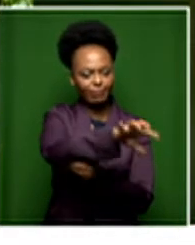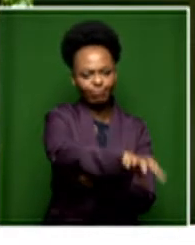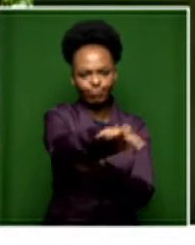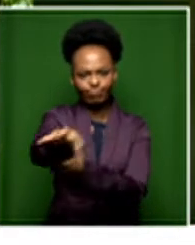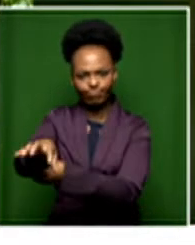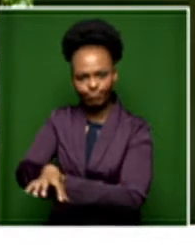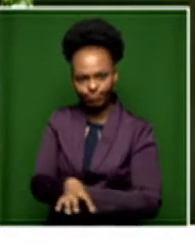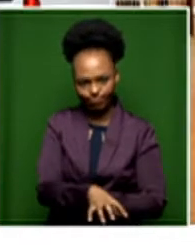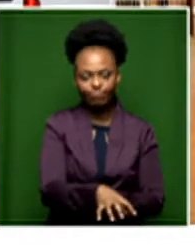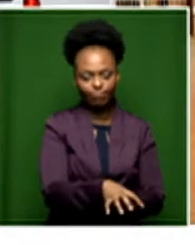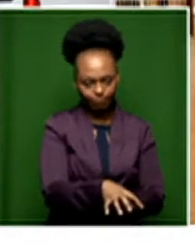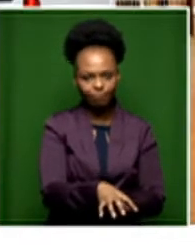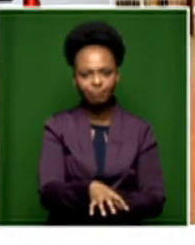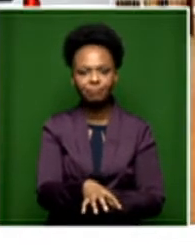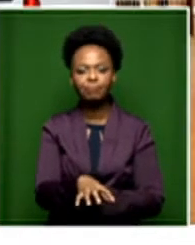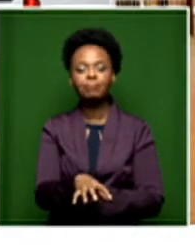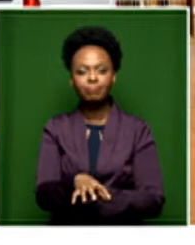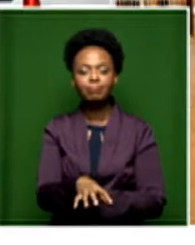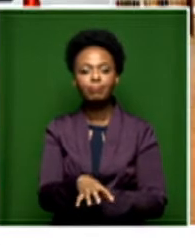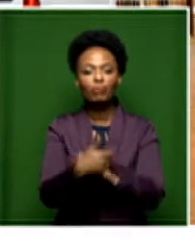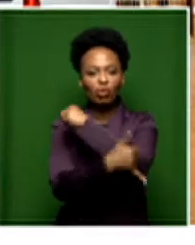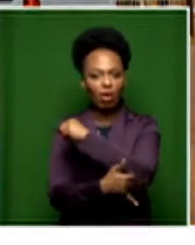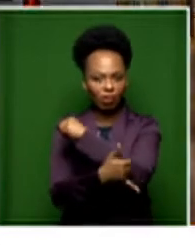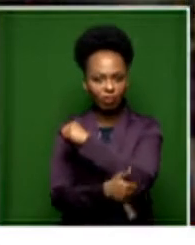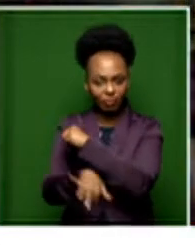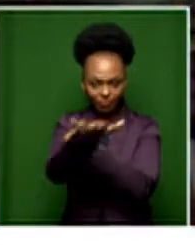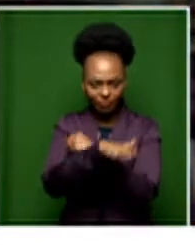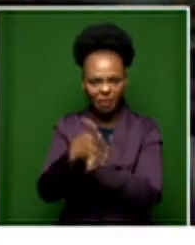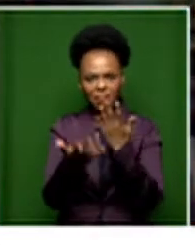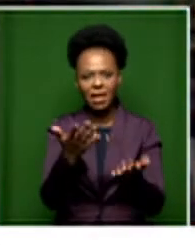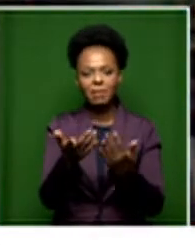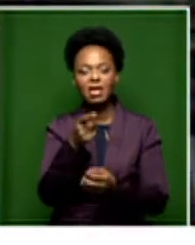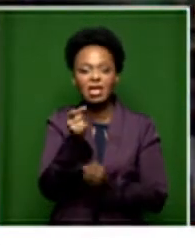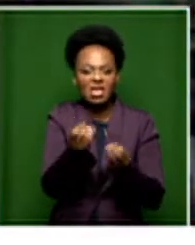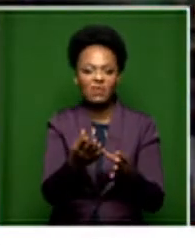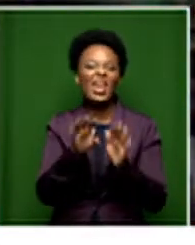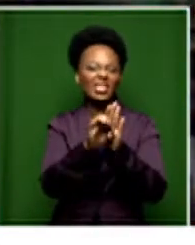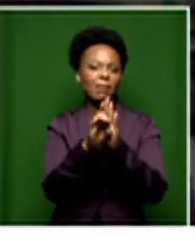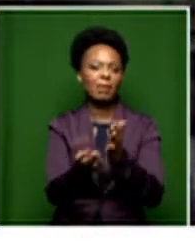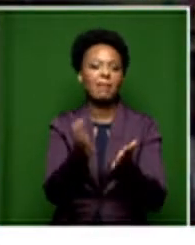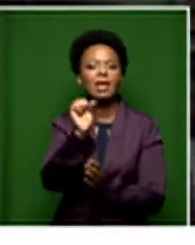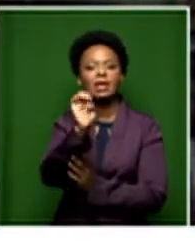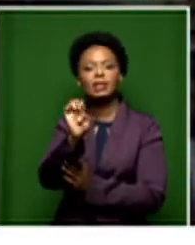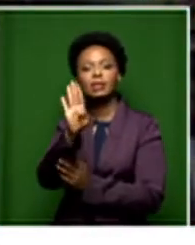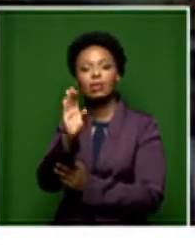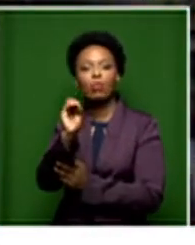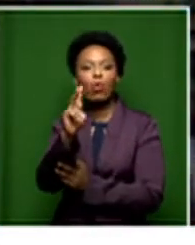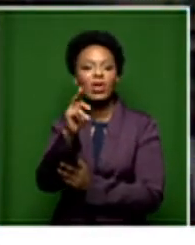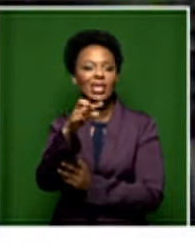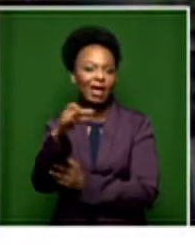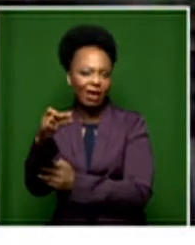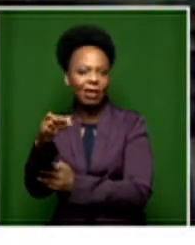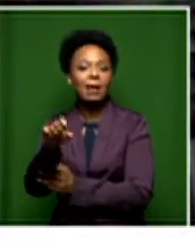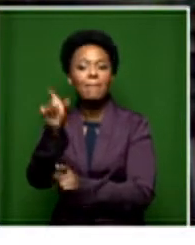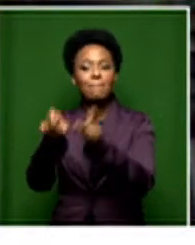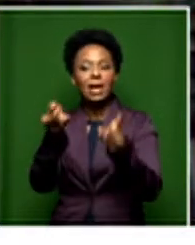worldwide. So what this means then is that we've got, if it's in Sebokeng, I'm making an example. So we've got people in that area that